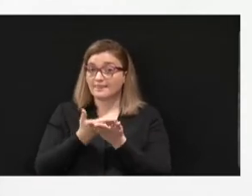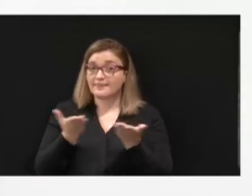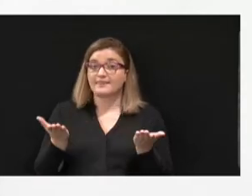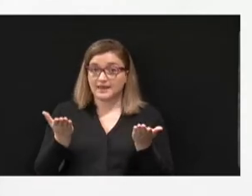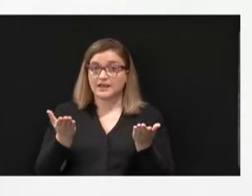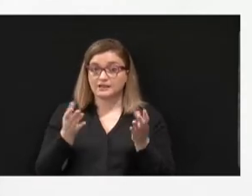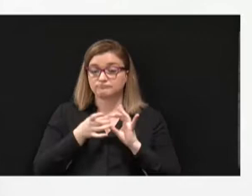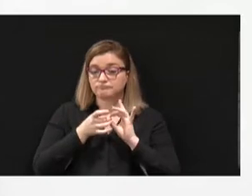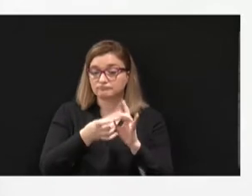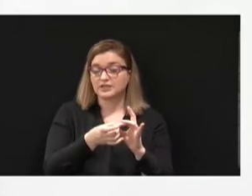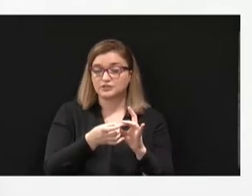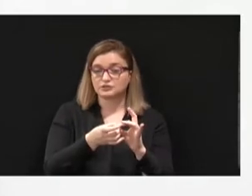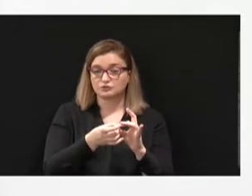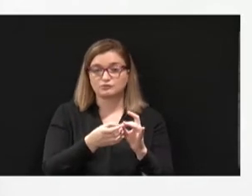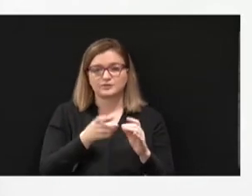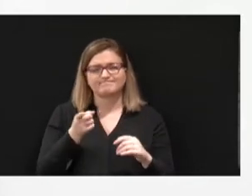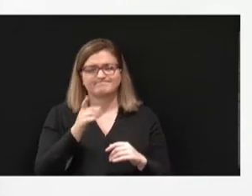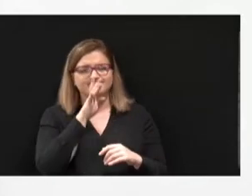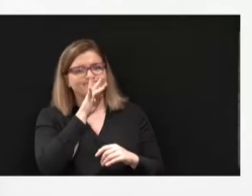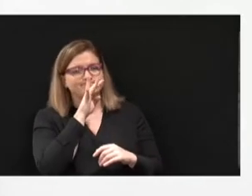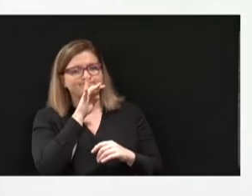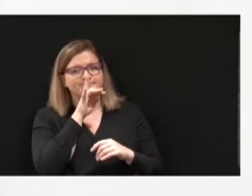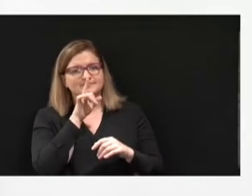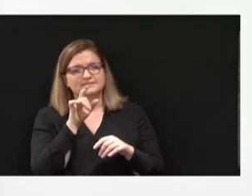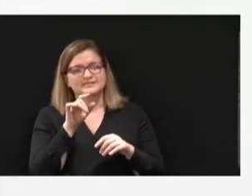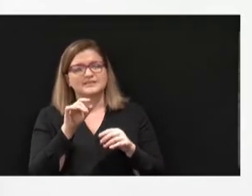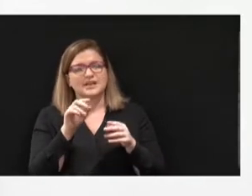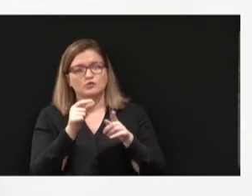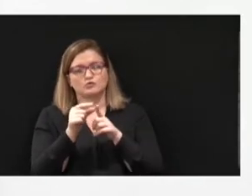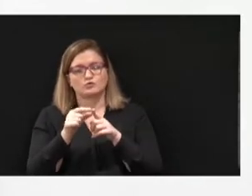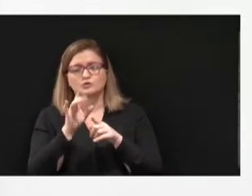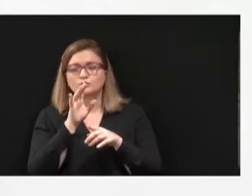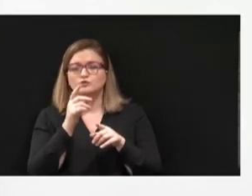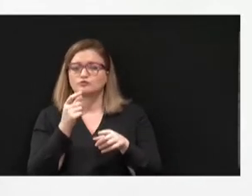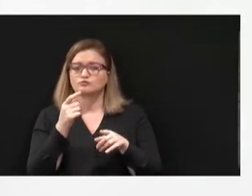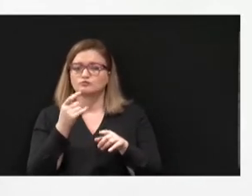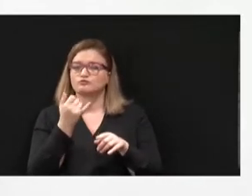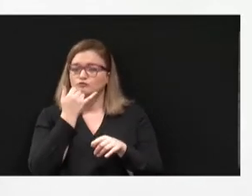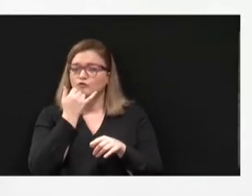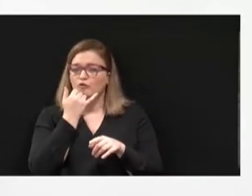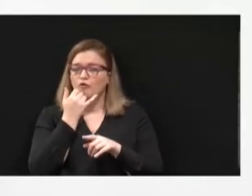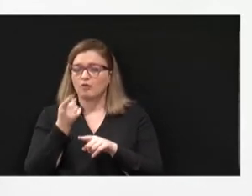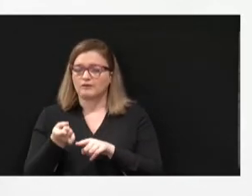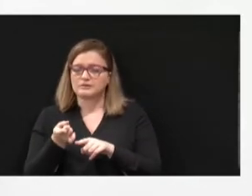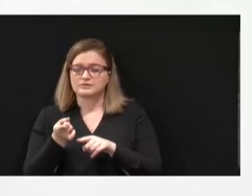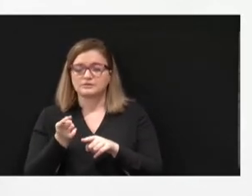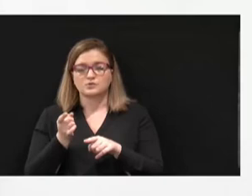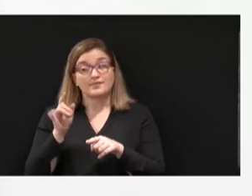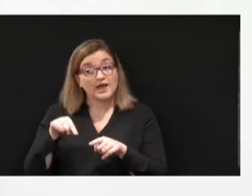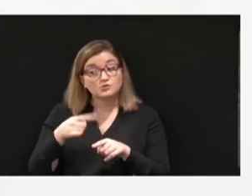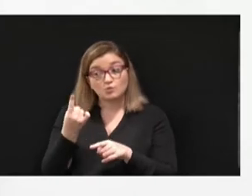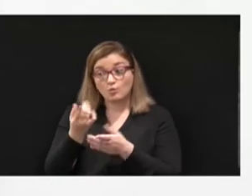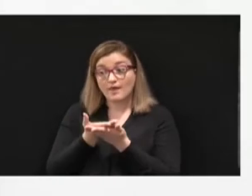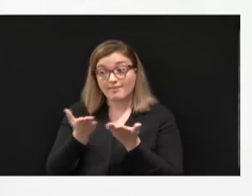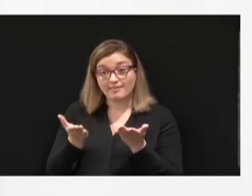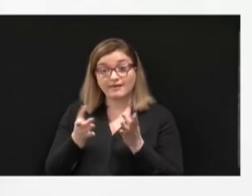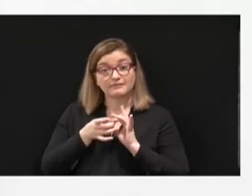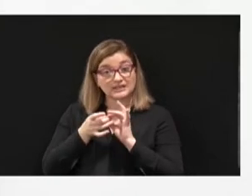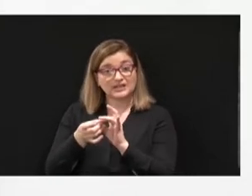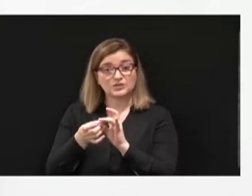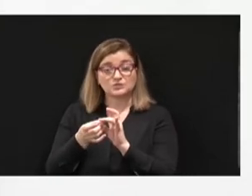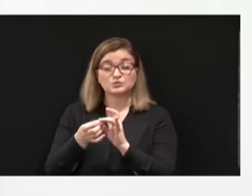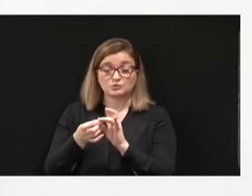there, dyslexia. That is one thing that is hard for people with dyslexia, is getting the words out